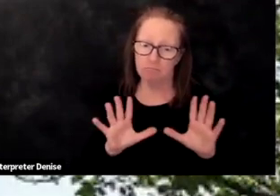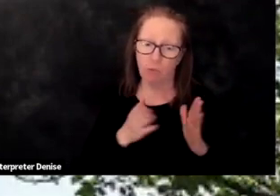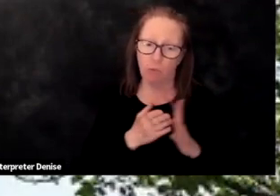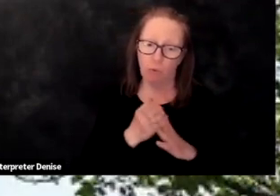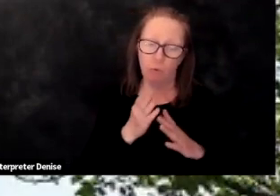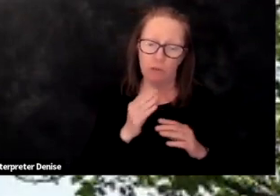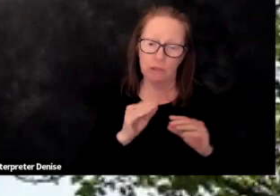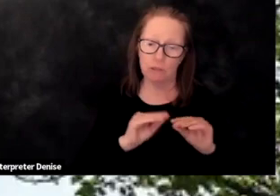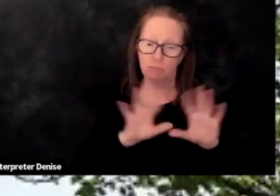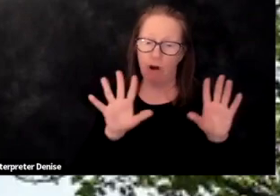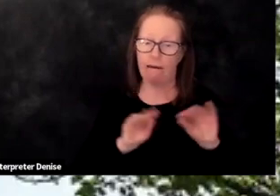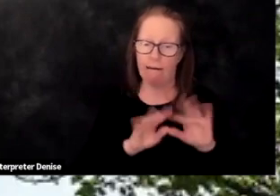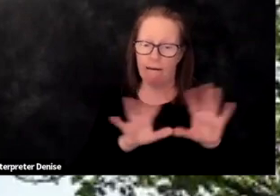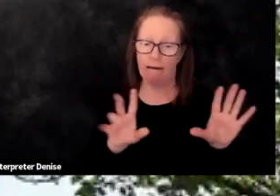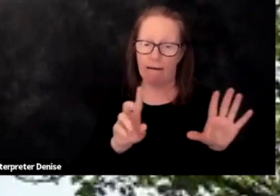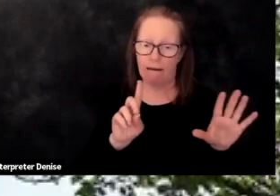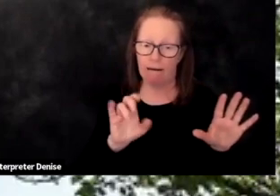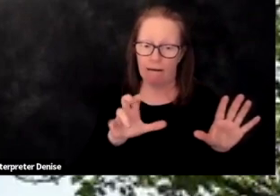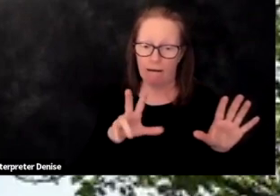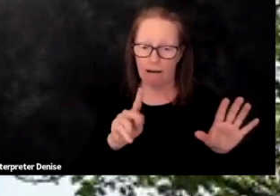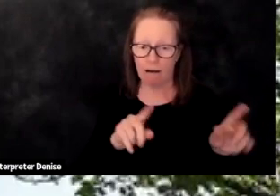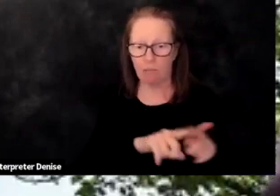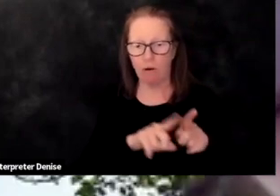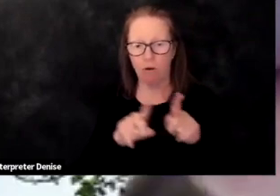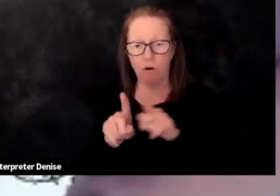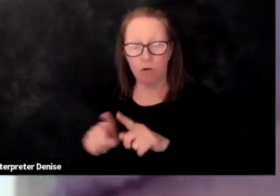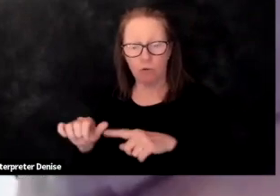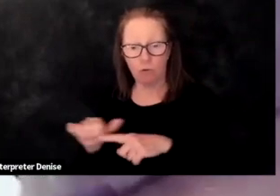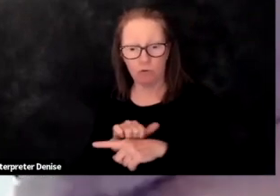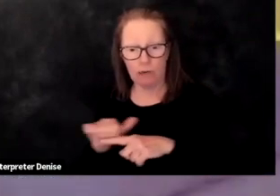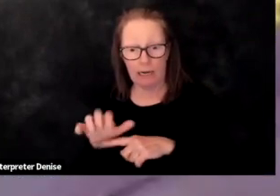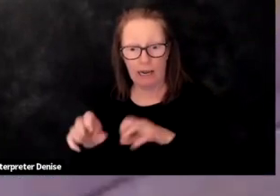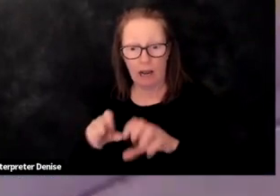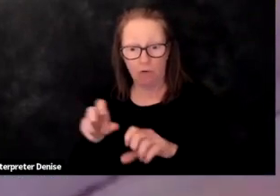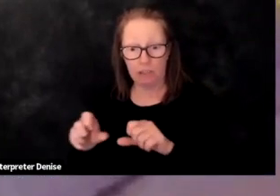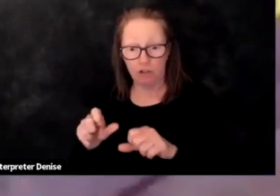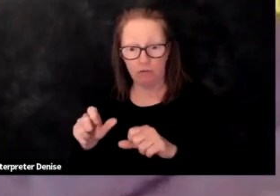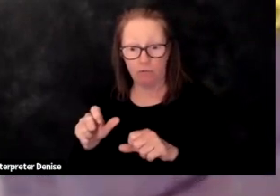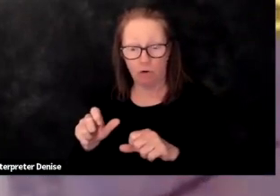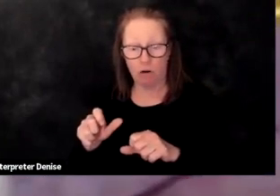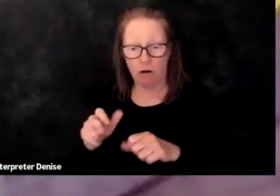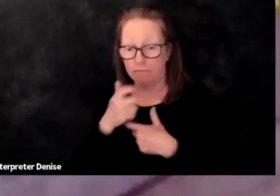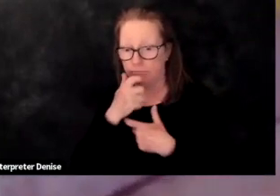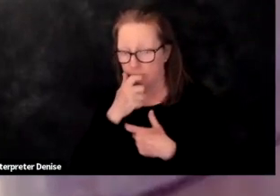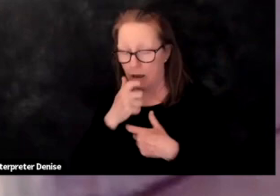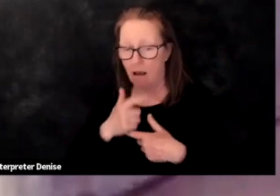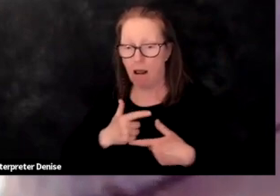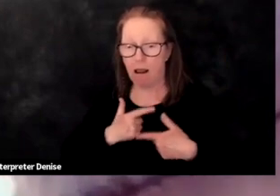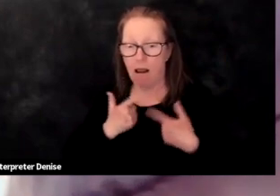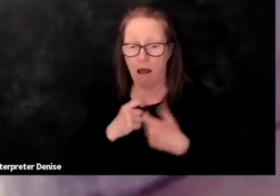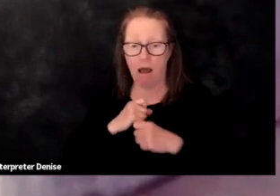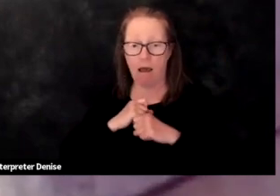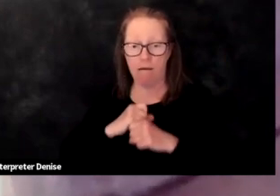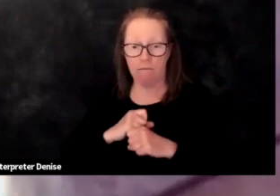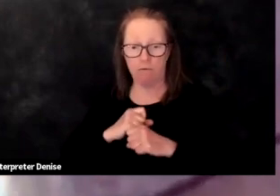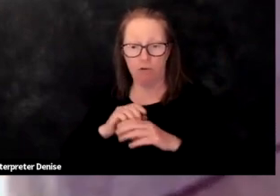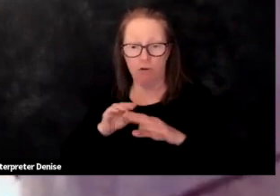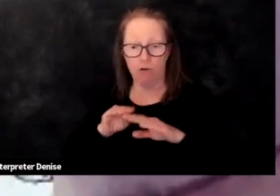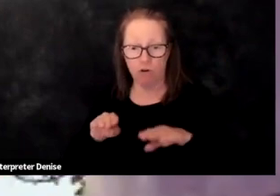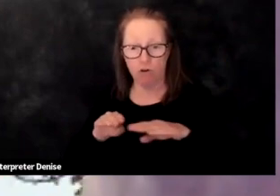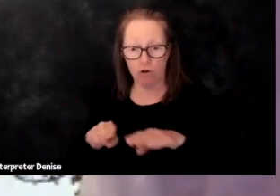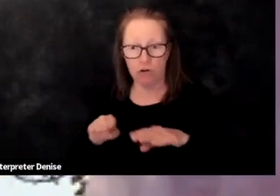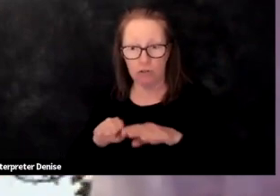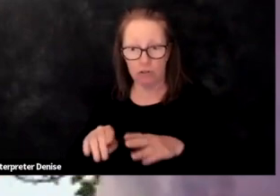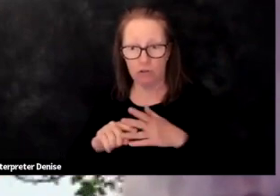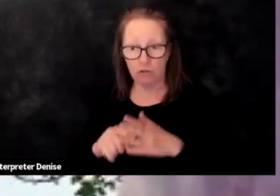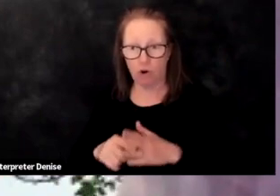then has training and outreach for lifeguards begun? And the last one, which I think you've already answered all, but worth mentioning